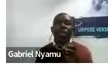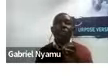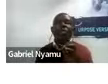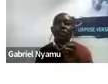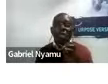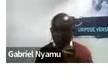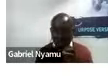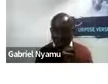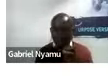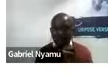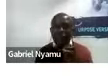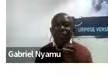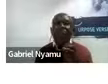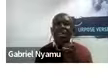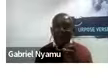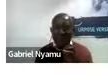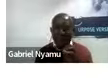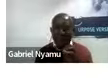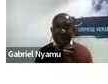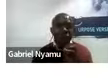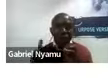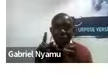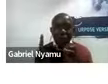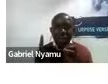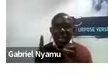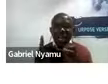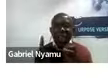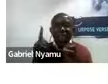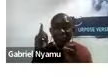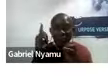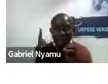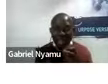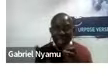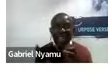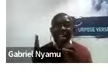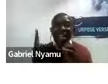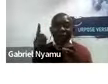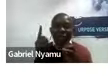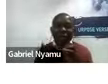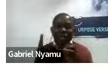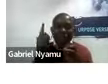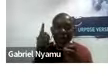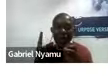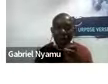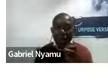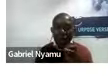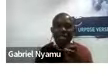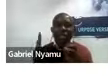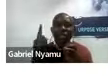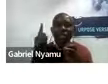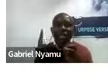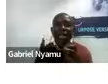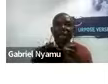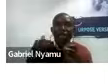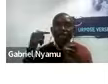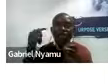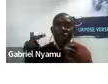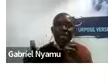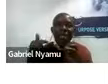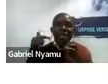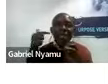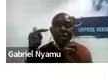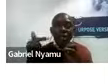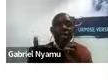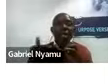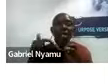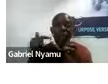not intentional to journal them. We don't write them down. And I want to give you an assignment from today. I want you to take a whole page, start journaling the conviction